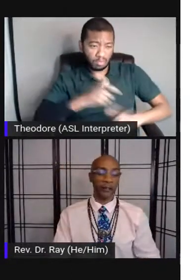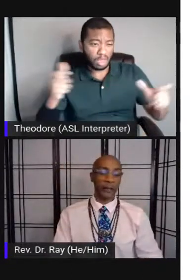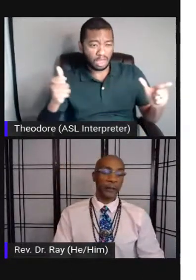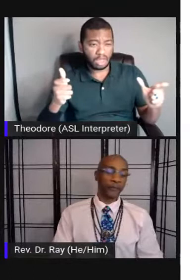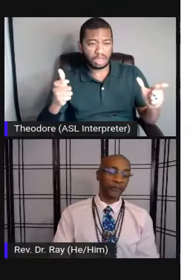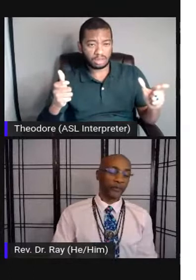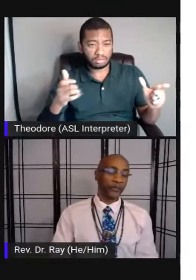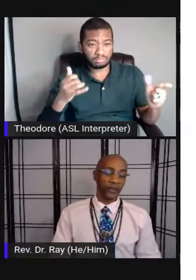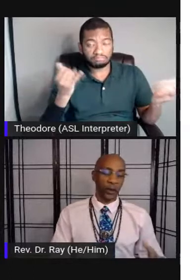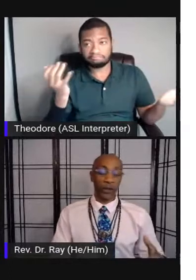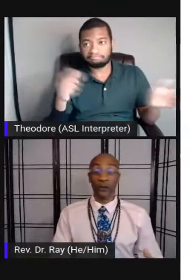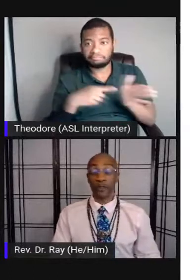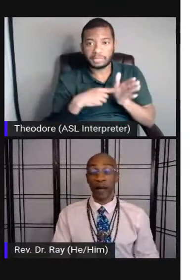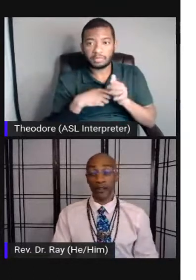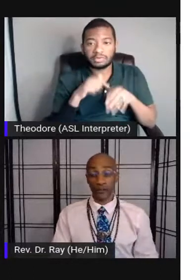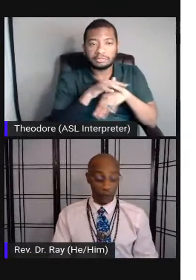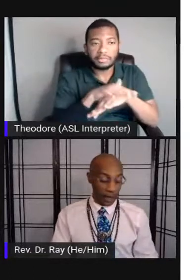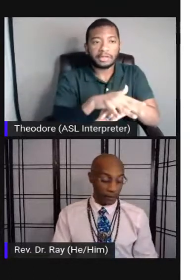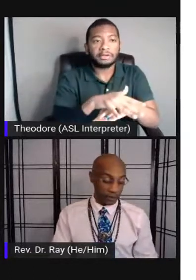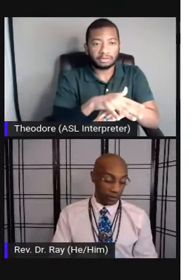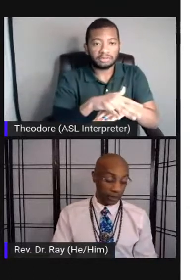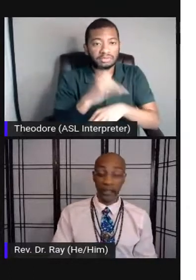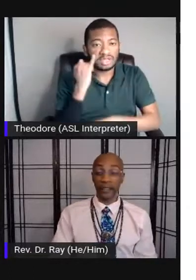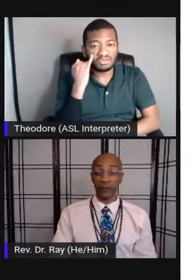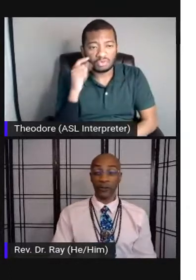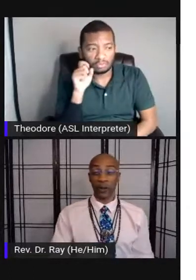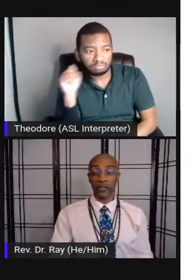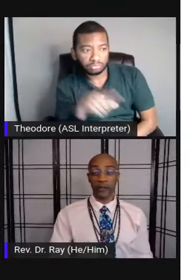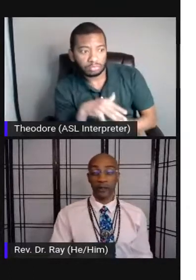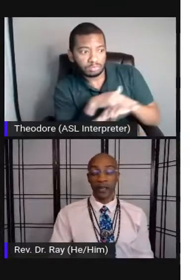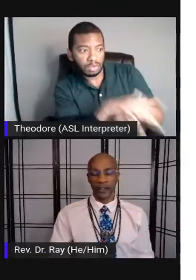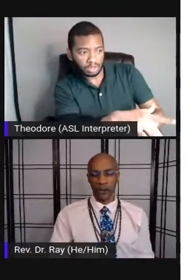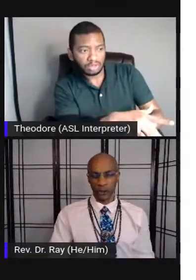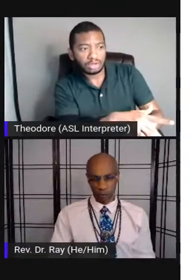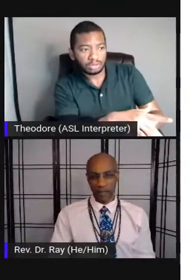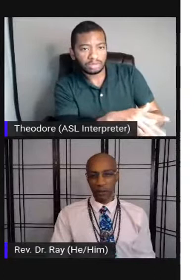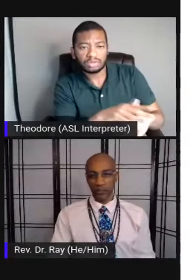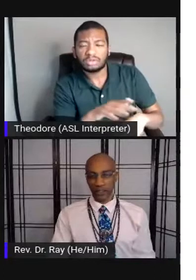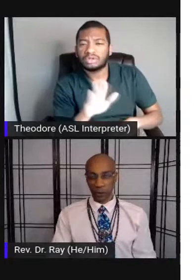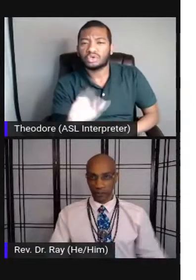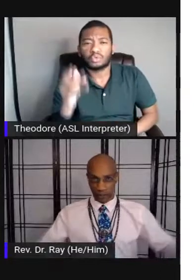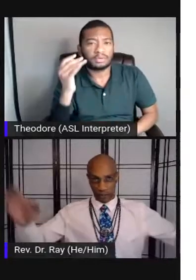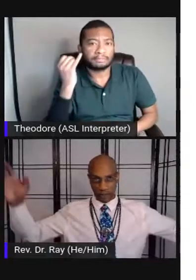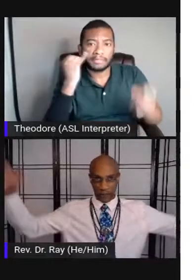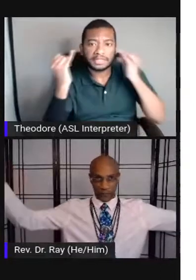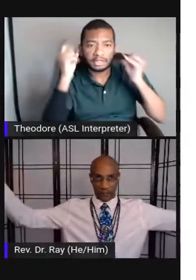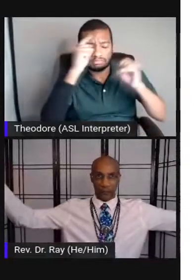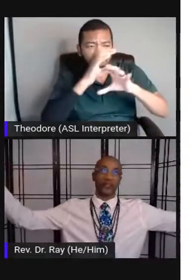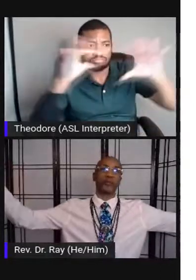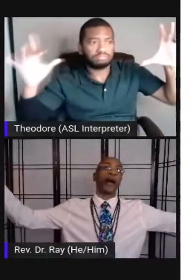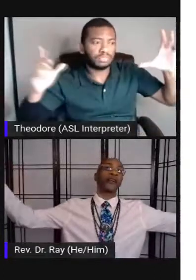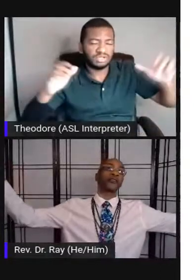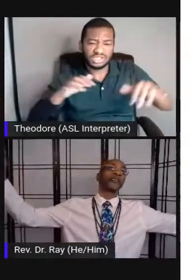as, you know, one of those spiders from when I was a kid and we used to watch the, you know, those B movies where there's a